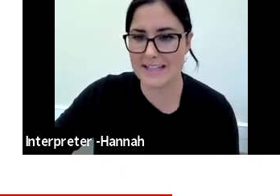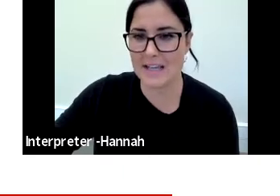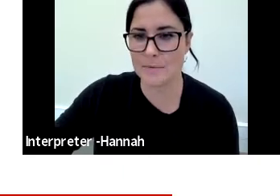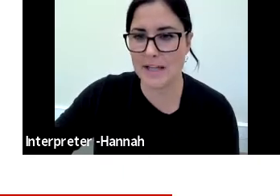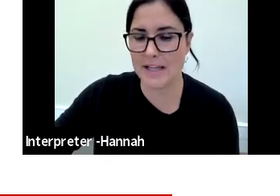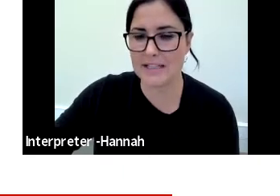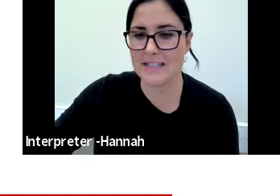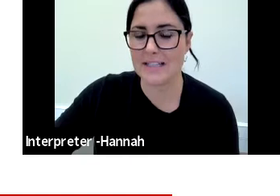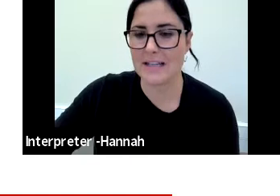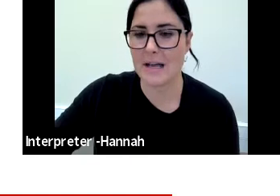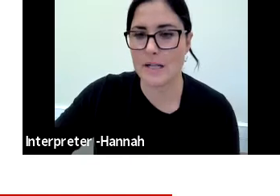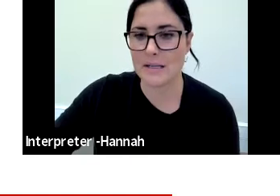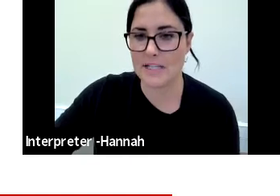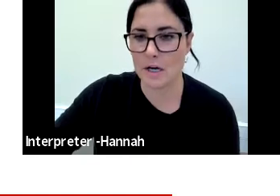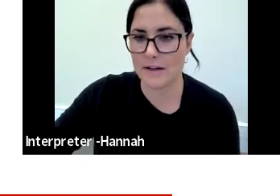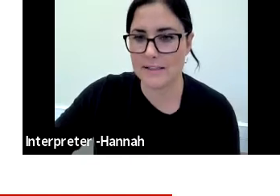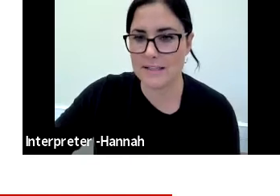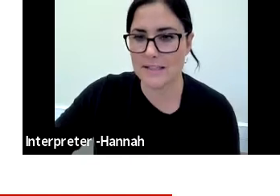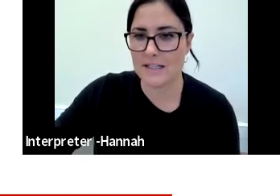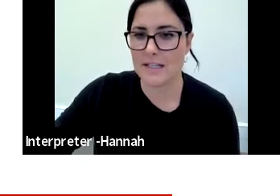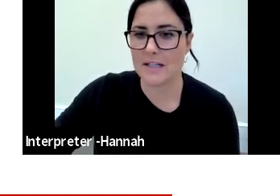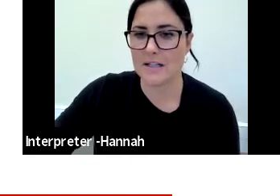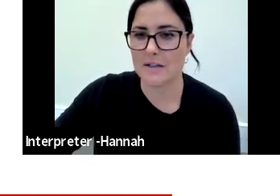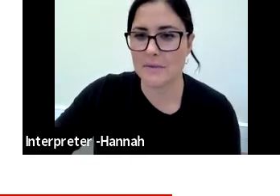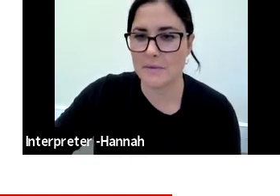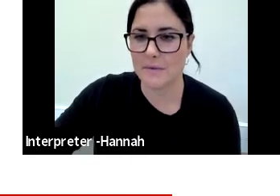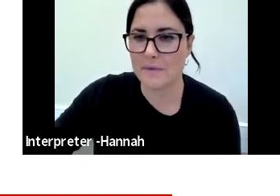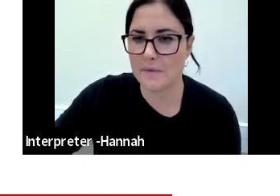compliant, ADA compliant. A lot of times they aren't. Mm-hmm.